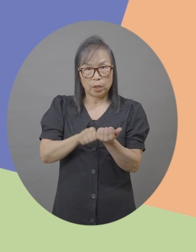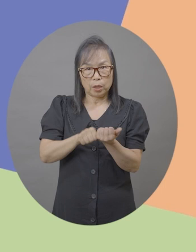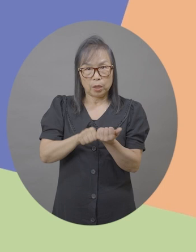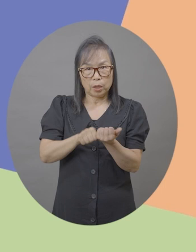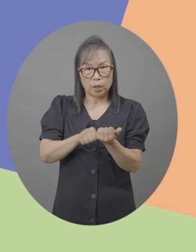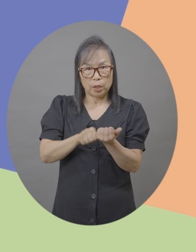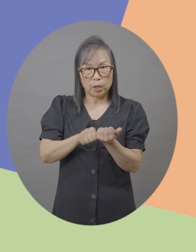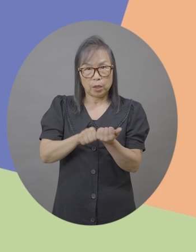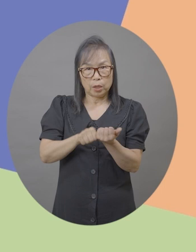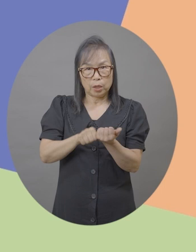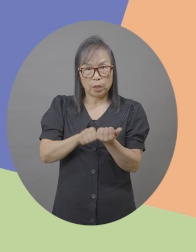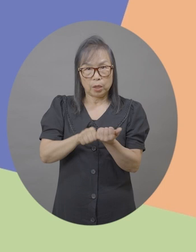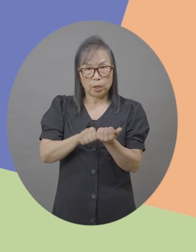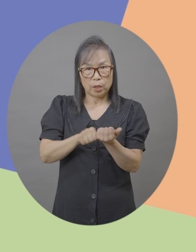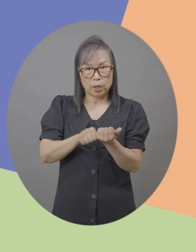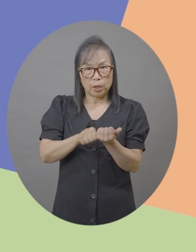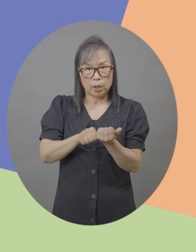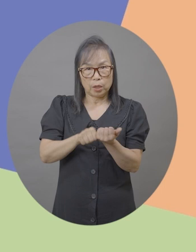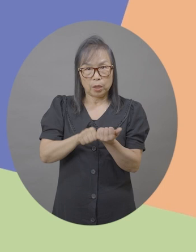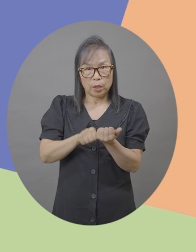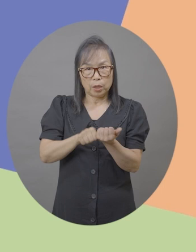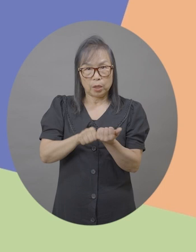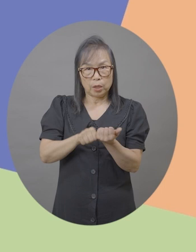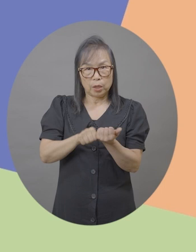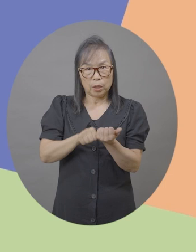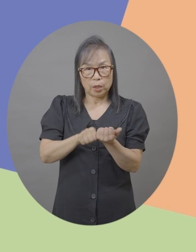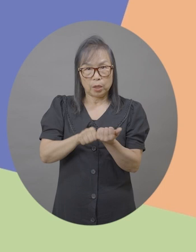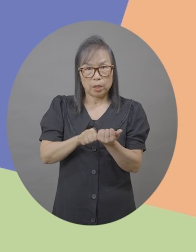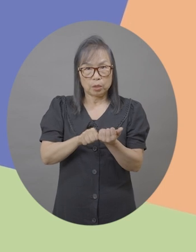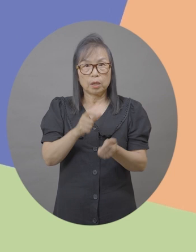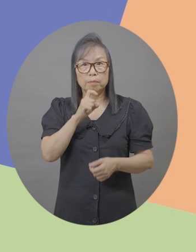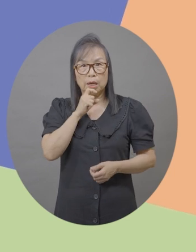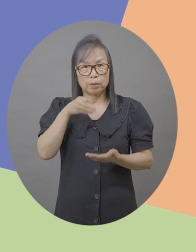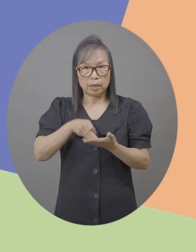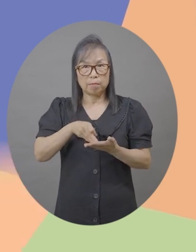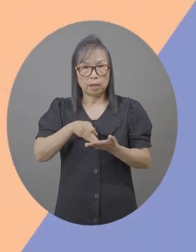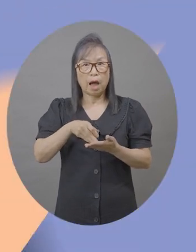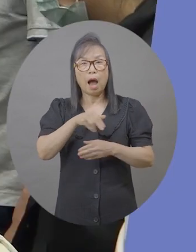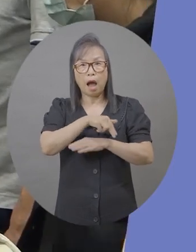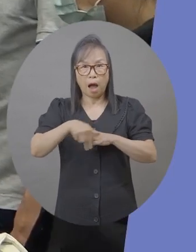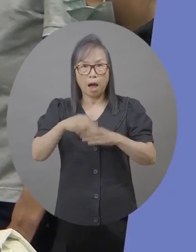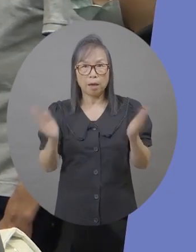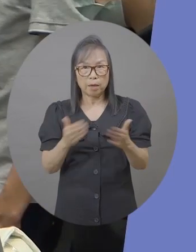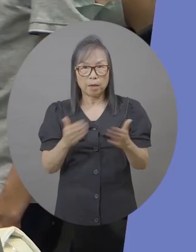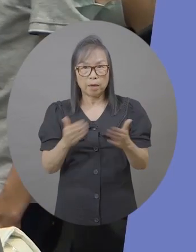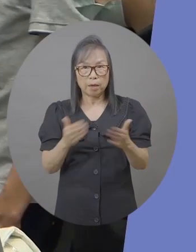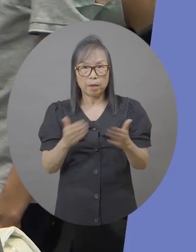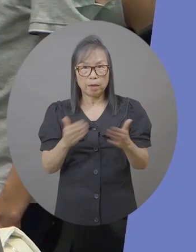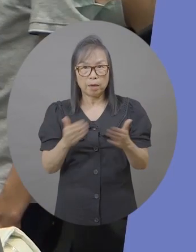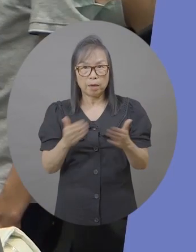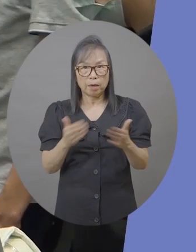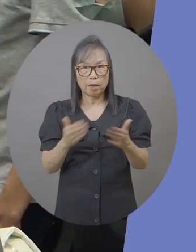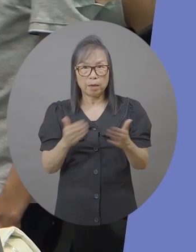saying, "Sense of belonging to the community." Mentee's voiceover says, "With a greater sense of belonging to the community." The